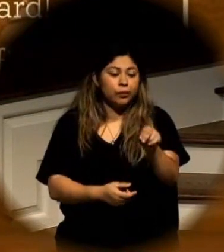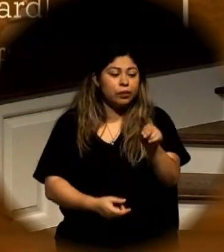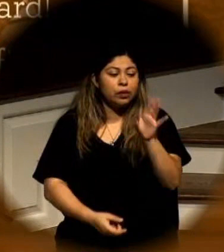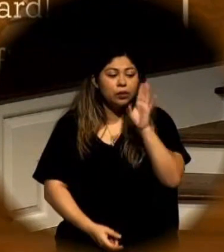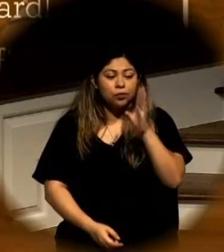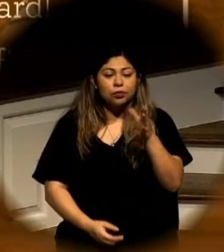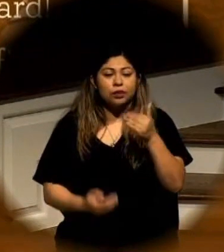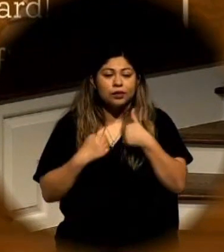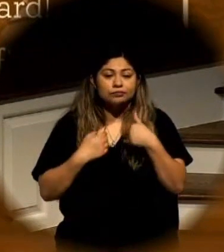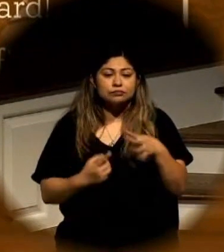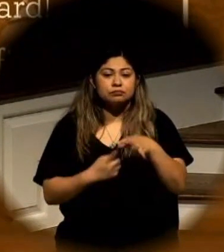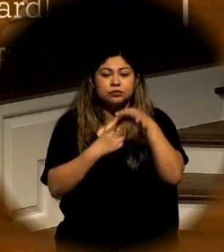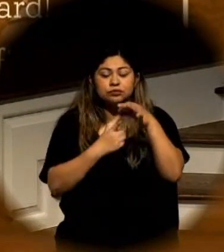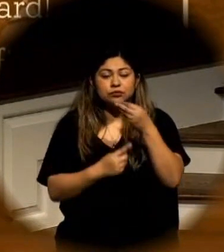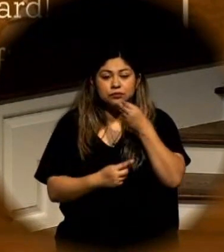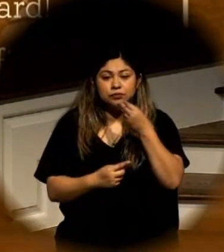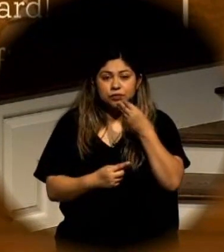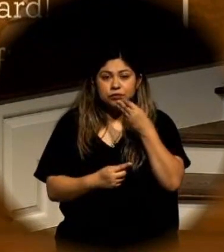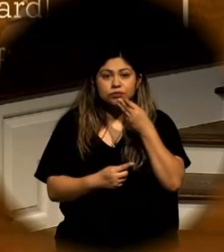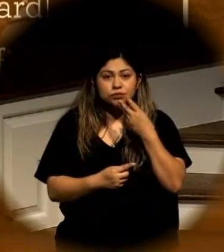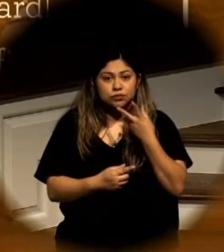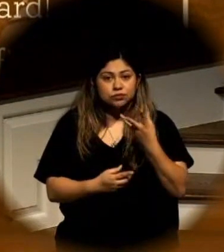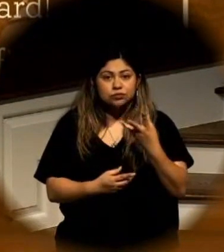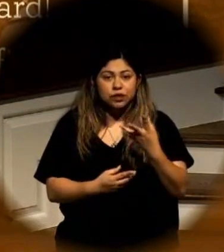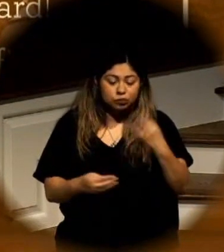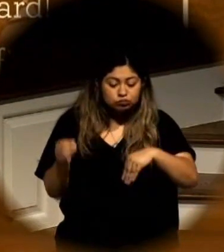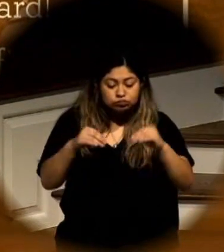to go with it. To register, email